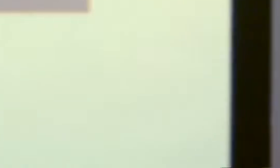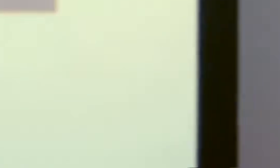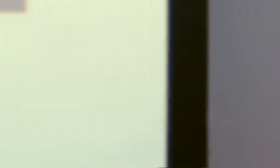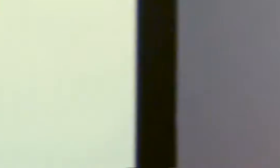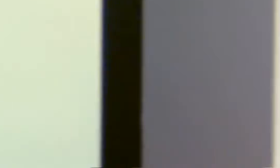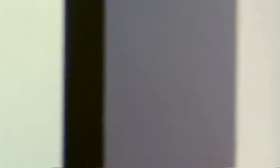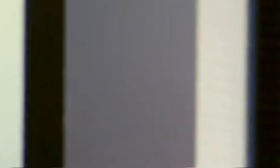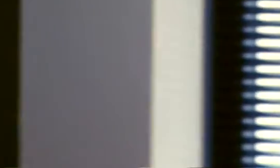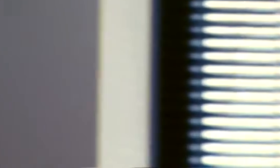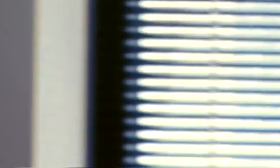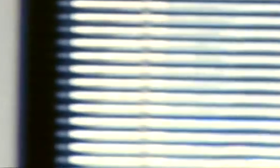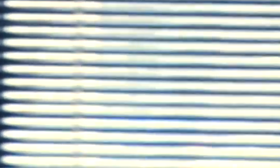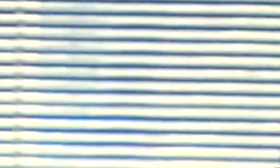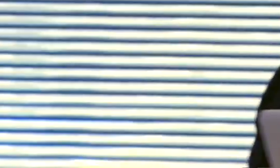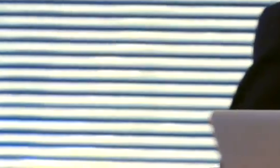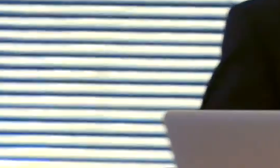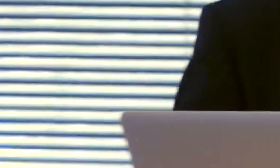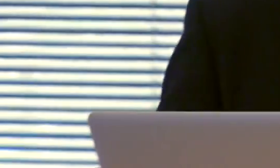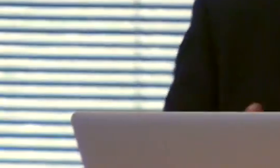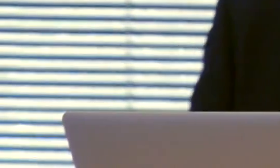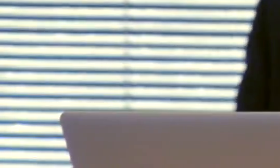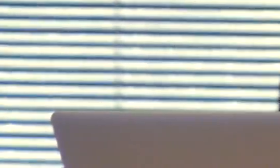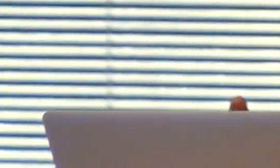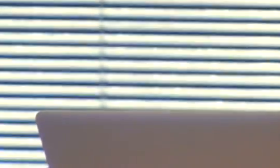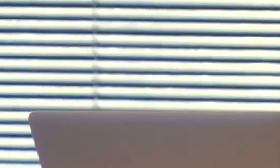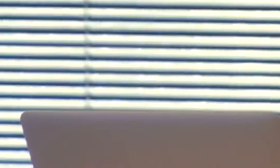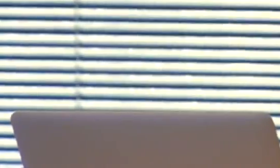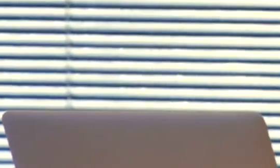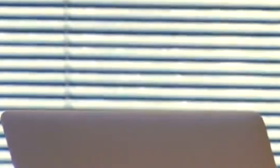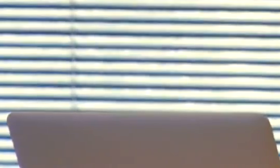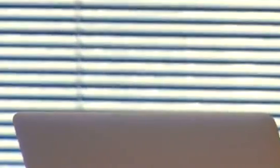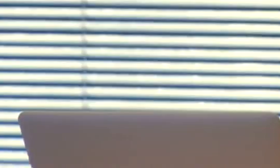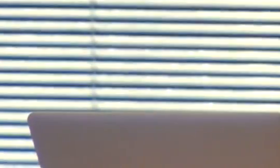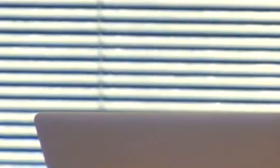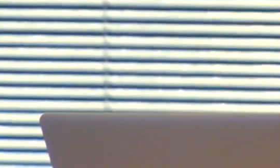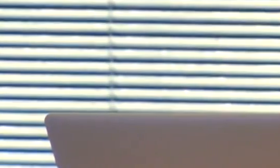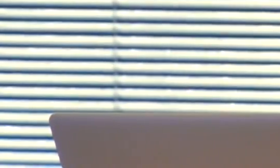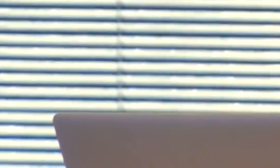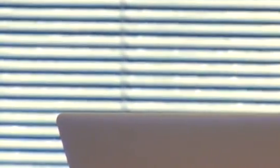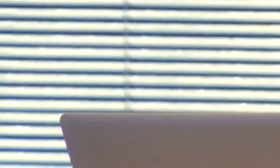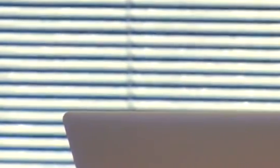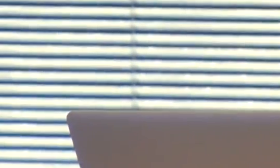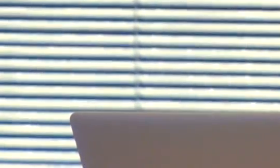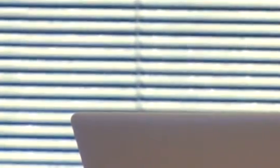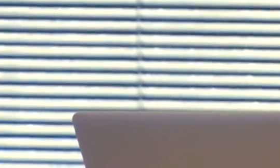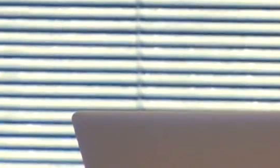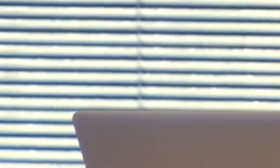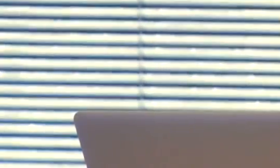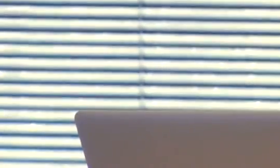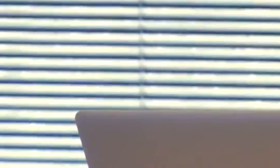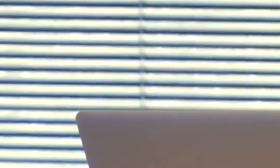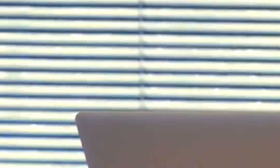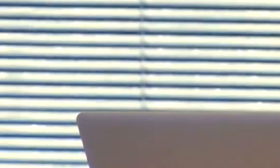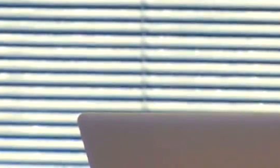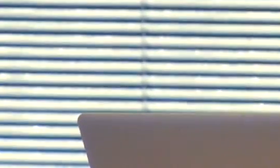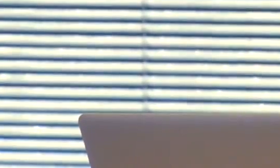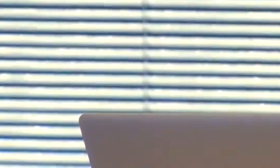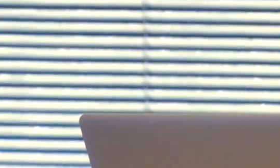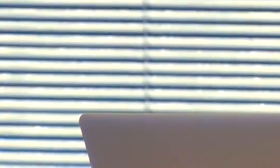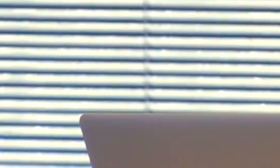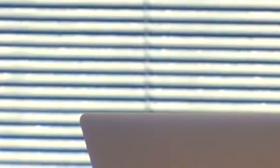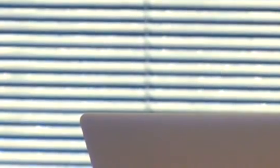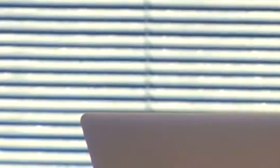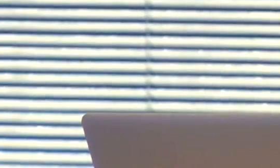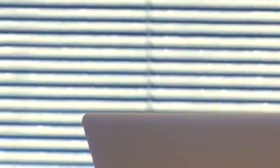On average, this relationship between space and valence holds in obligatory aspects, lexicalized